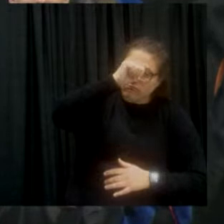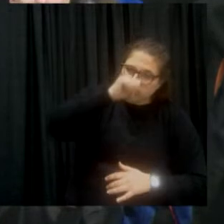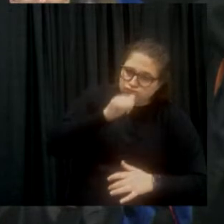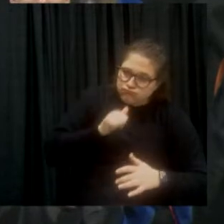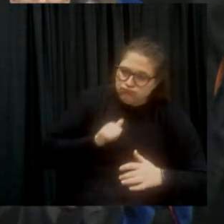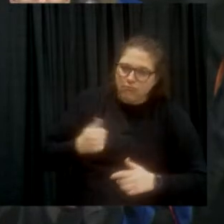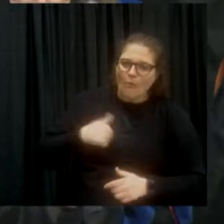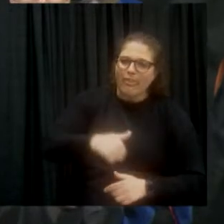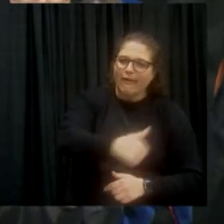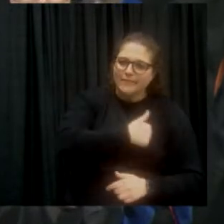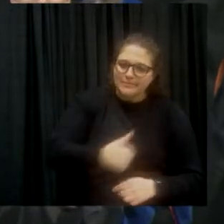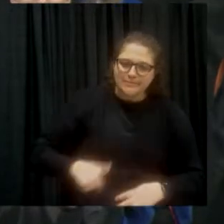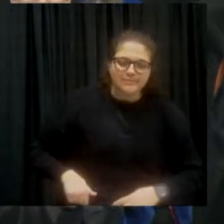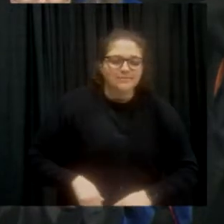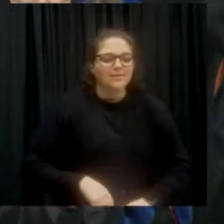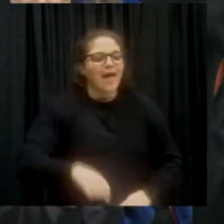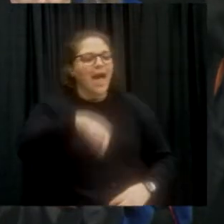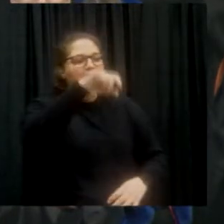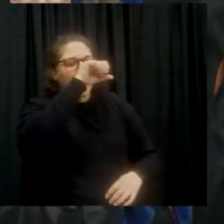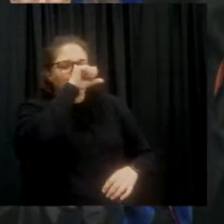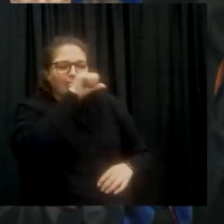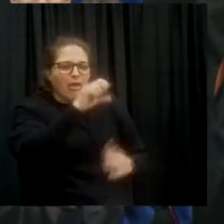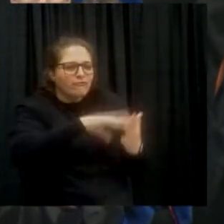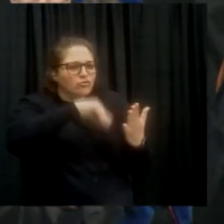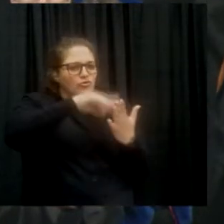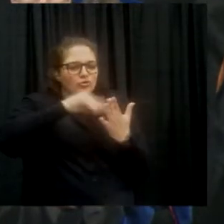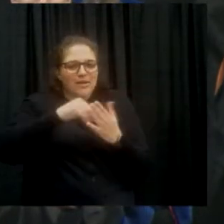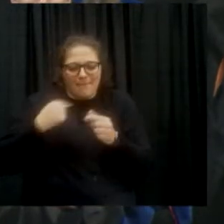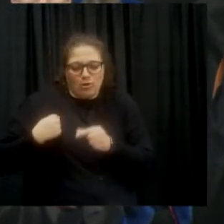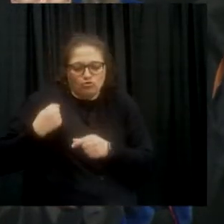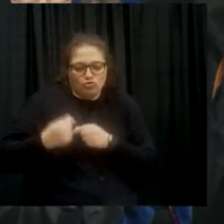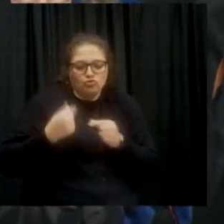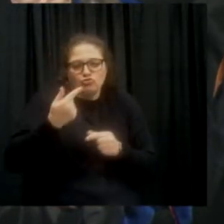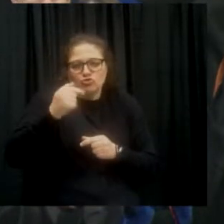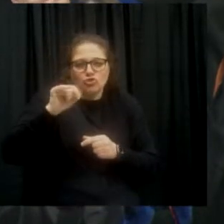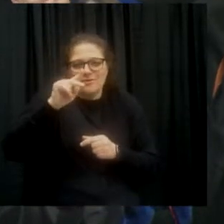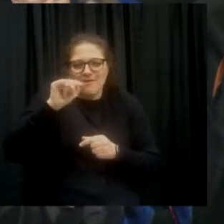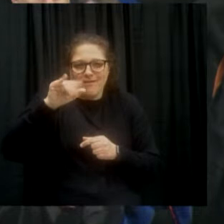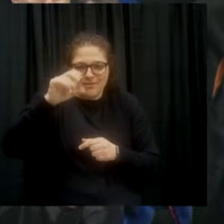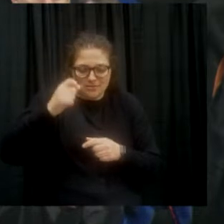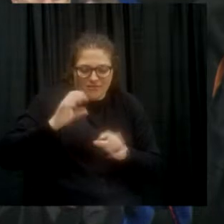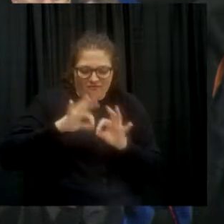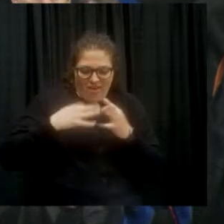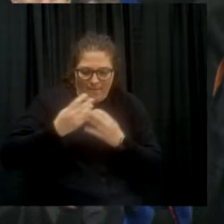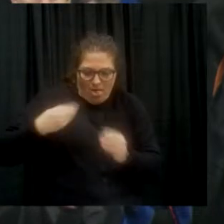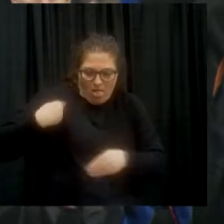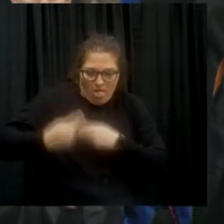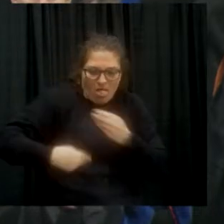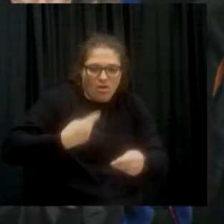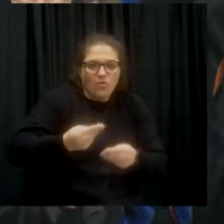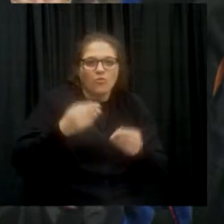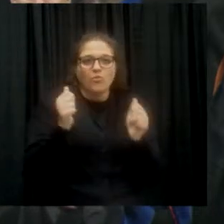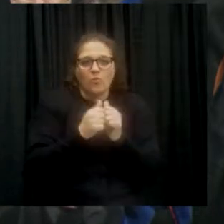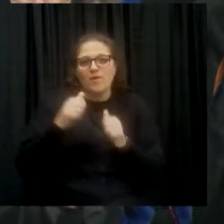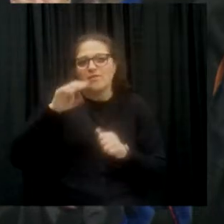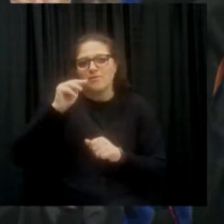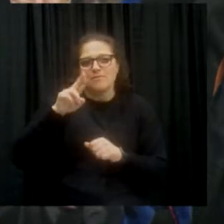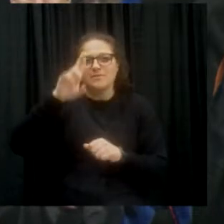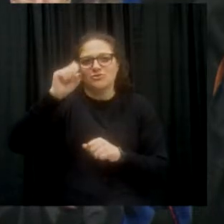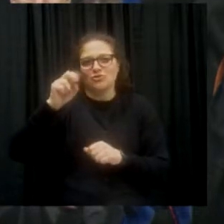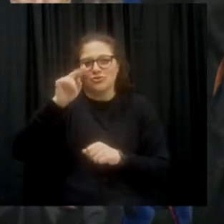us. I loved learning about genetics in freshman year biology with Mr. Snyder. Thanks,